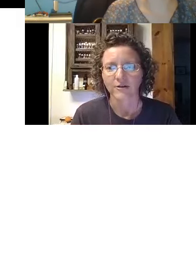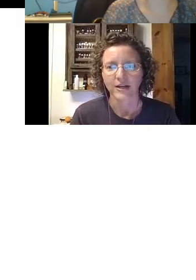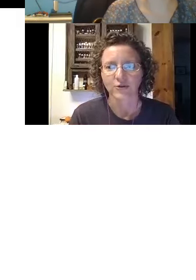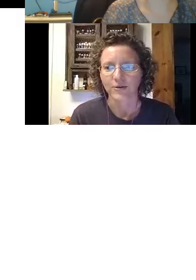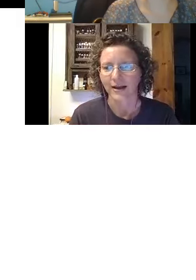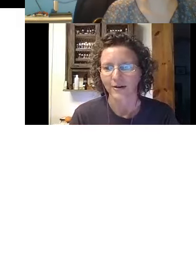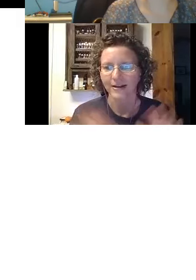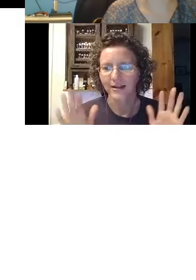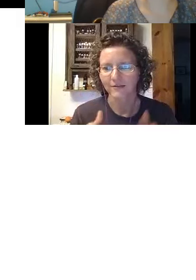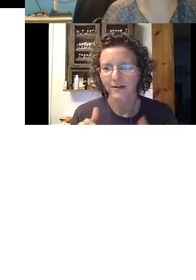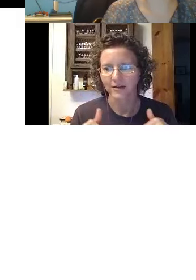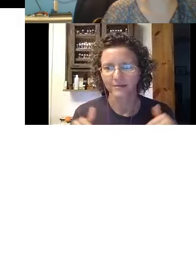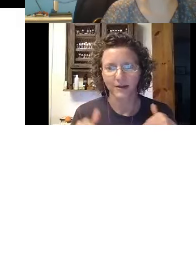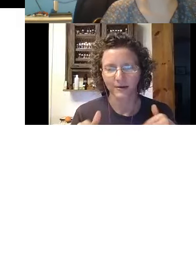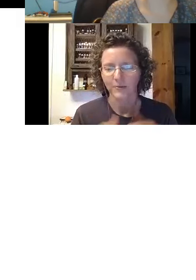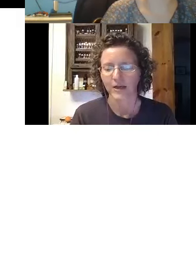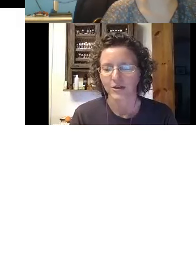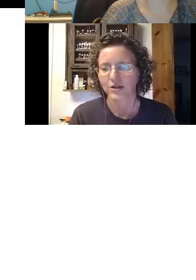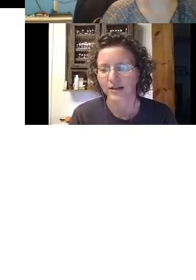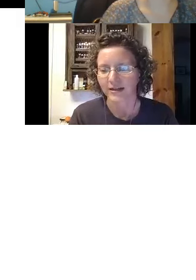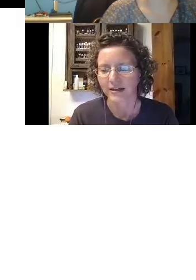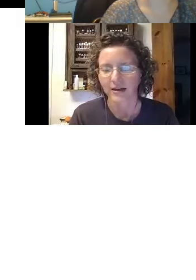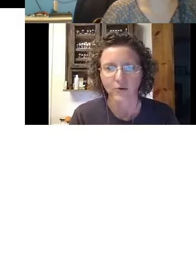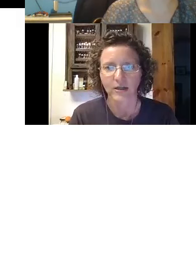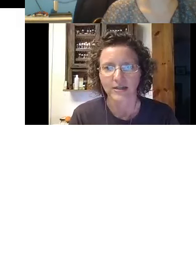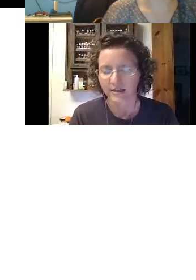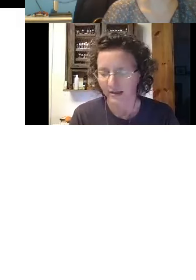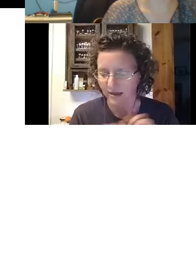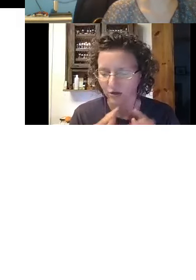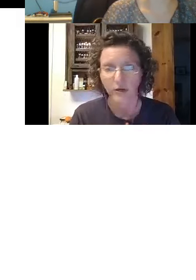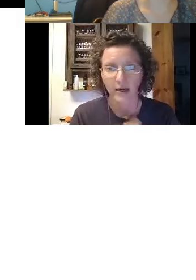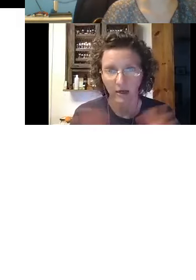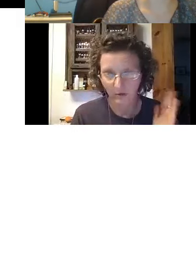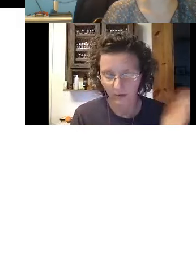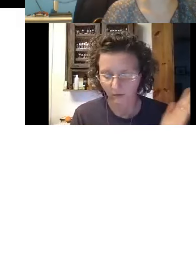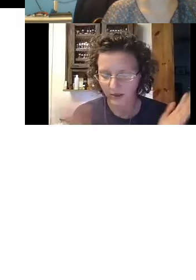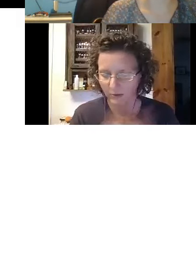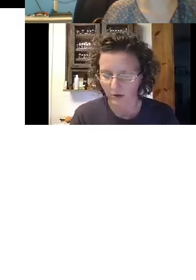our schedule out in the event page, and you'll get to see that schedule, and in our Facebook group too.